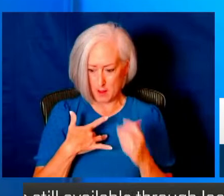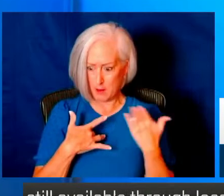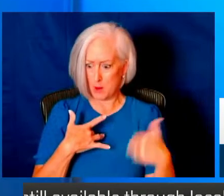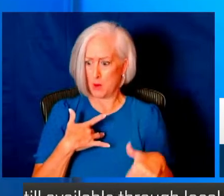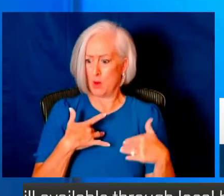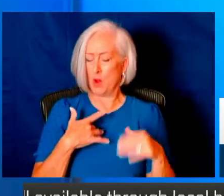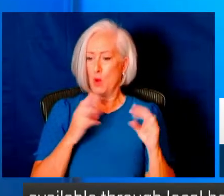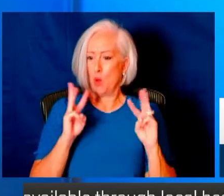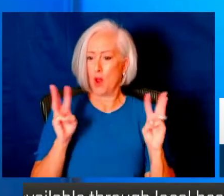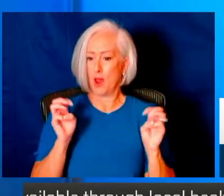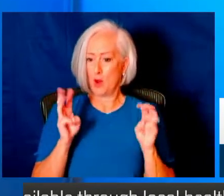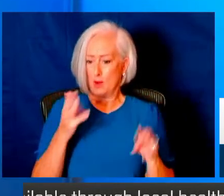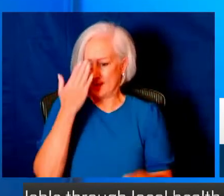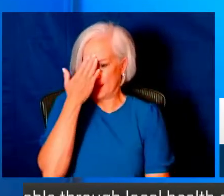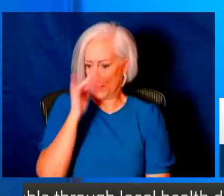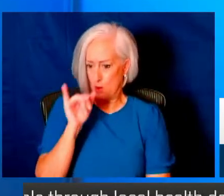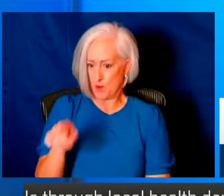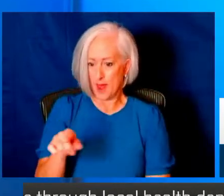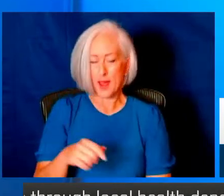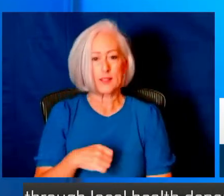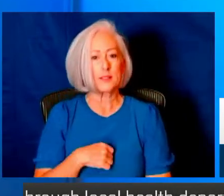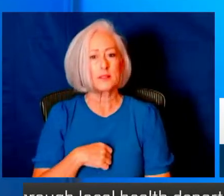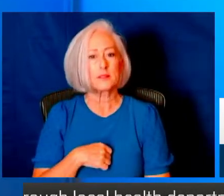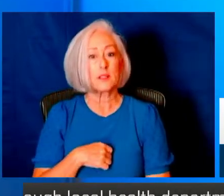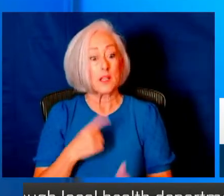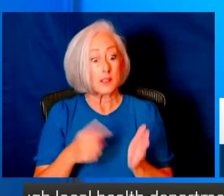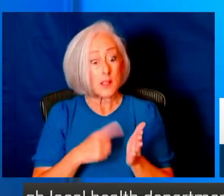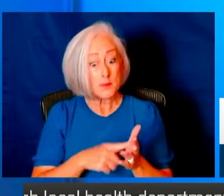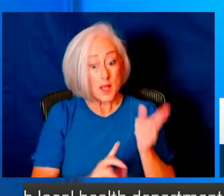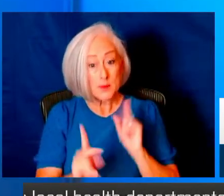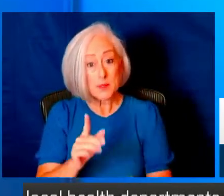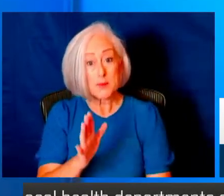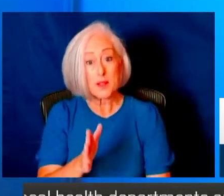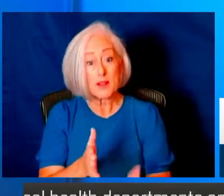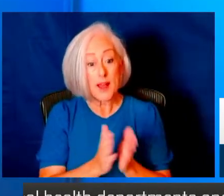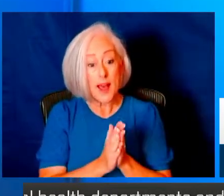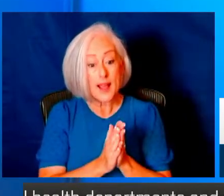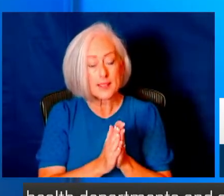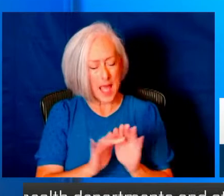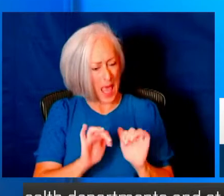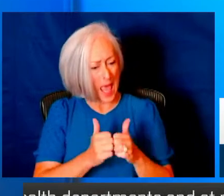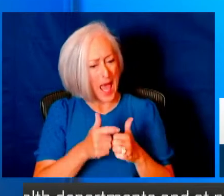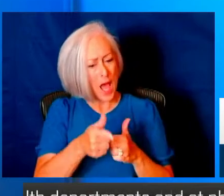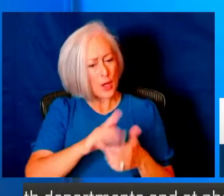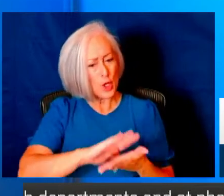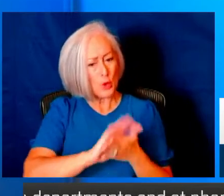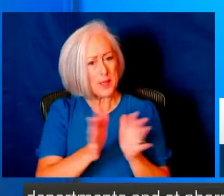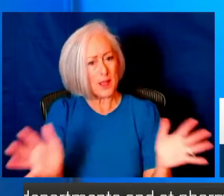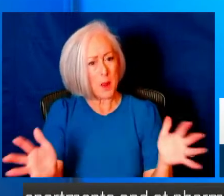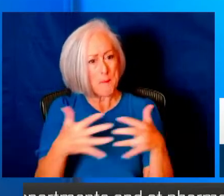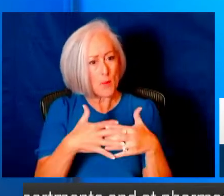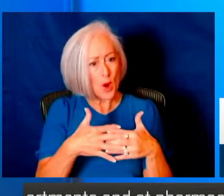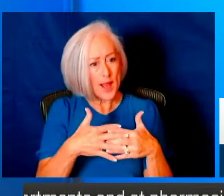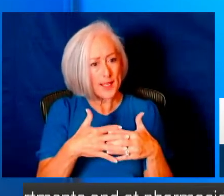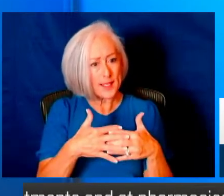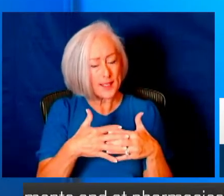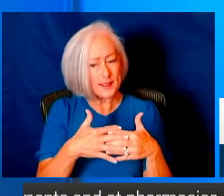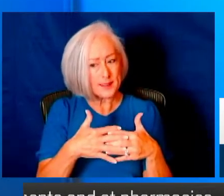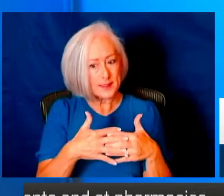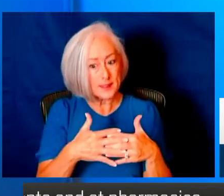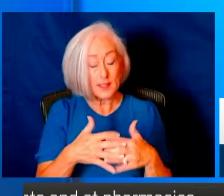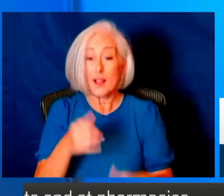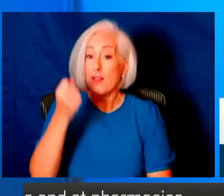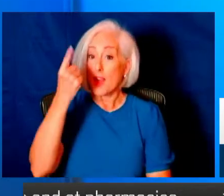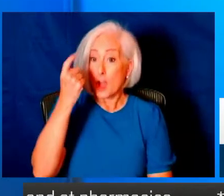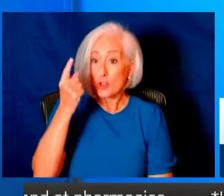how exactly do you get pregnant? People understand sex, like the activity of sex, but they don't really understand what